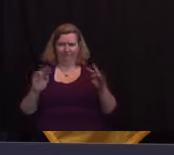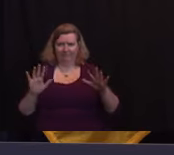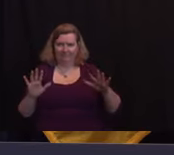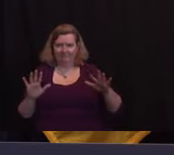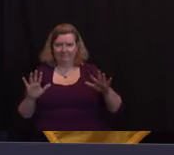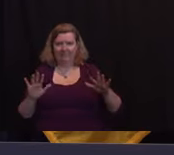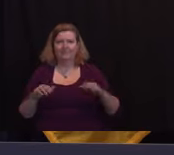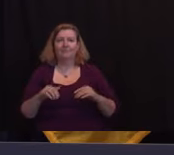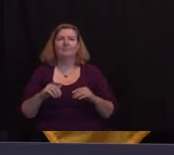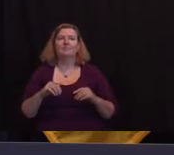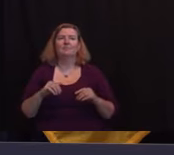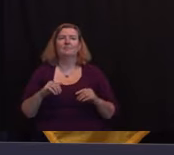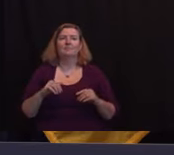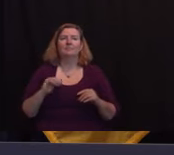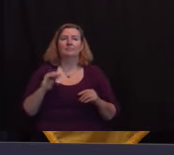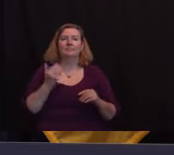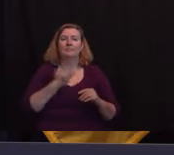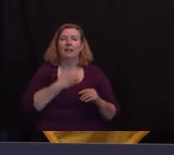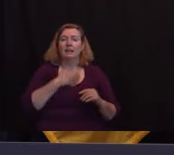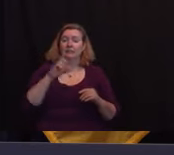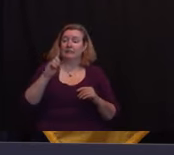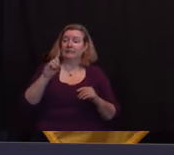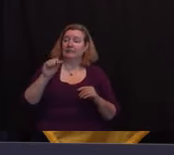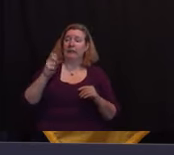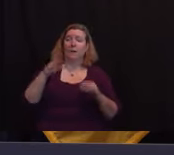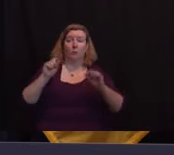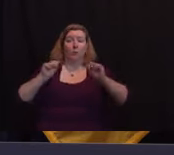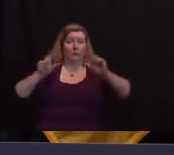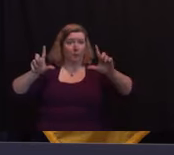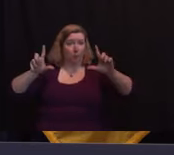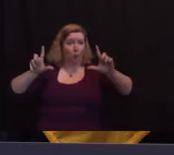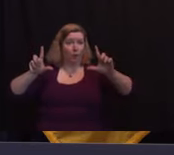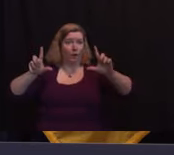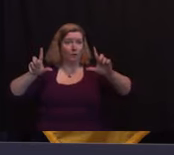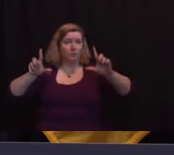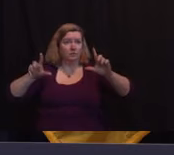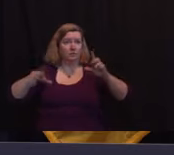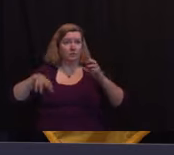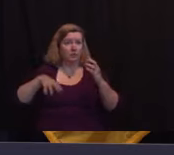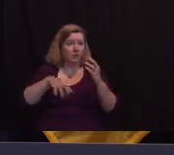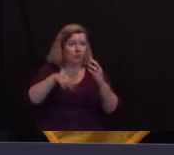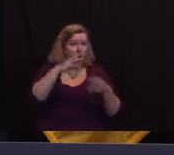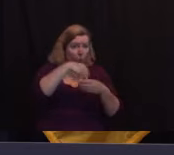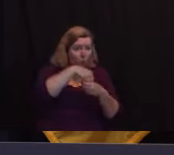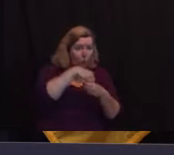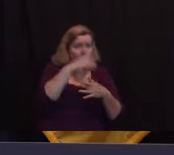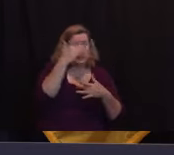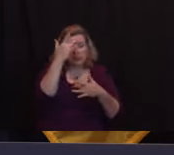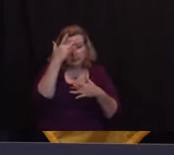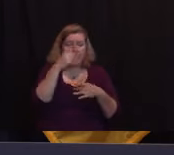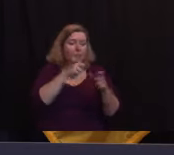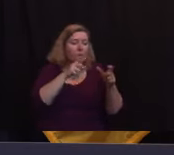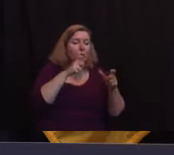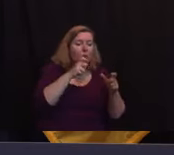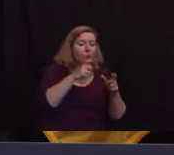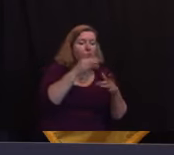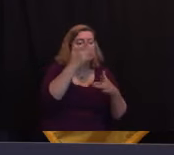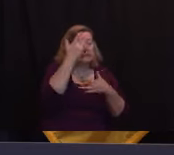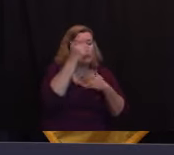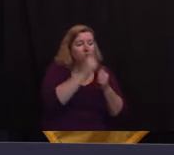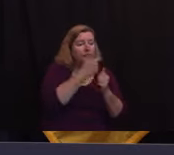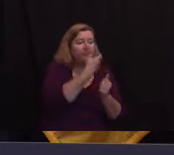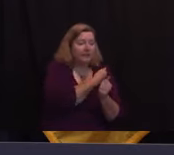respect, is I can't tell you of the people who went into the hospital yesterday or the people in the hospital generally. I don't believe we've got